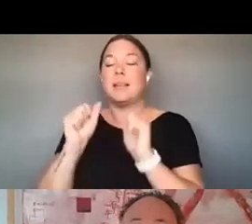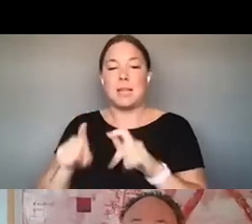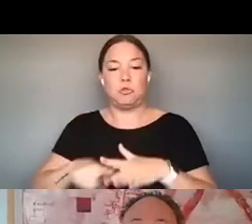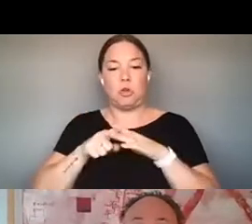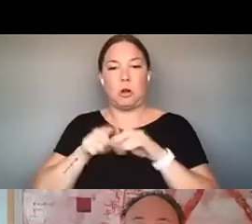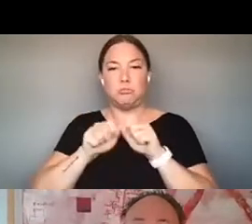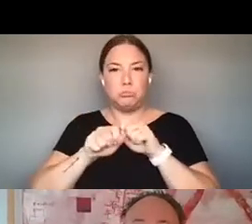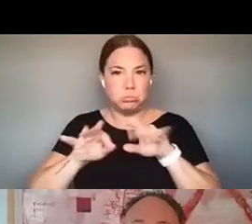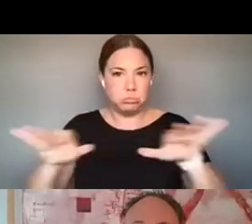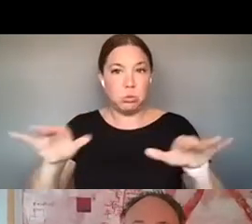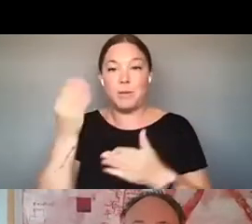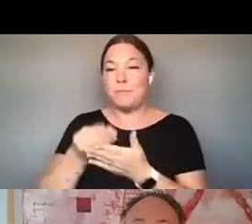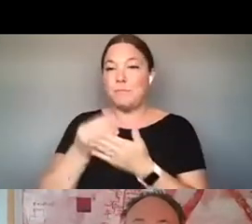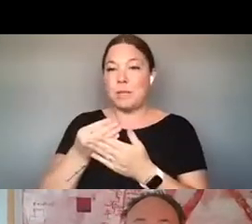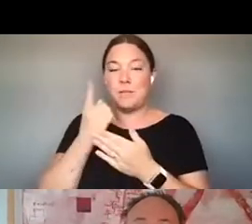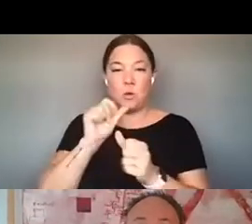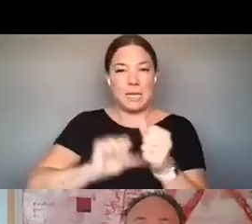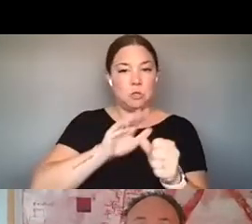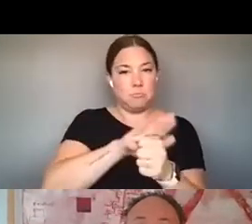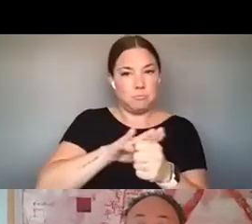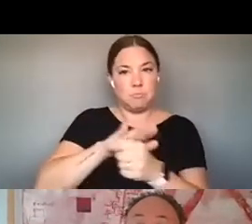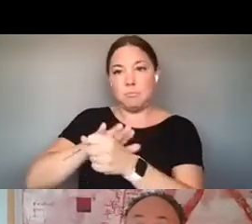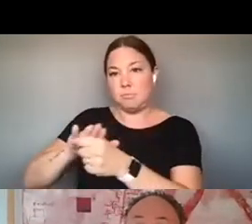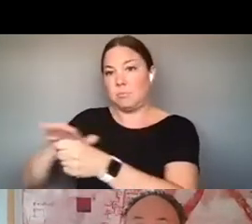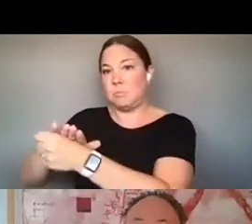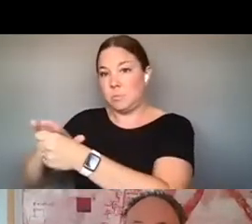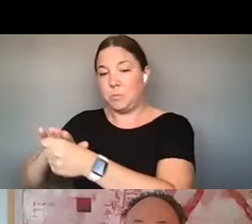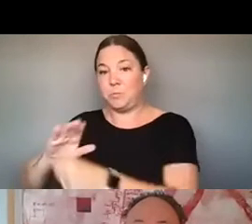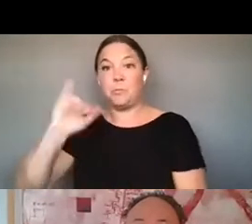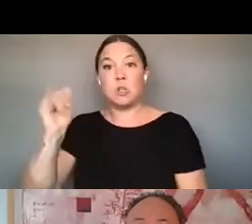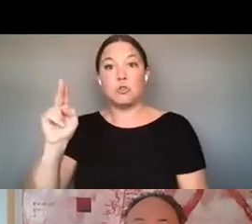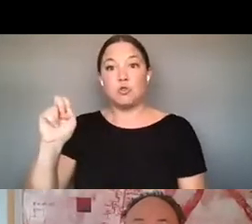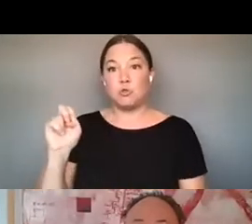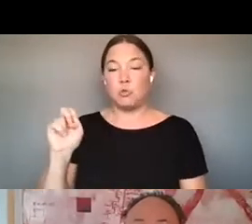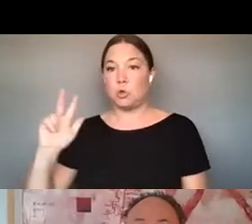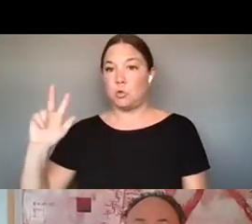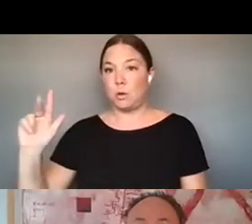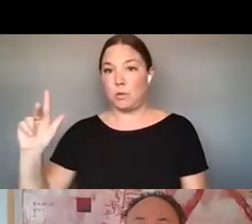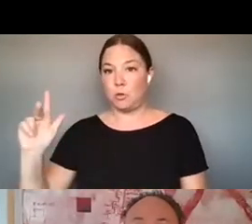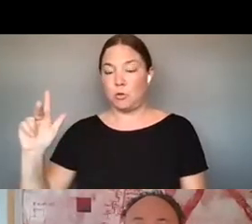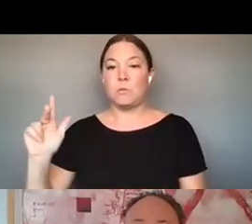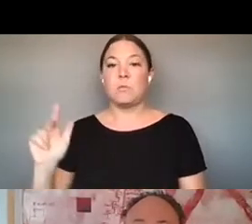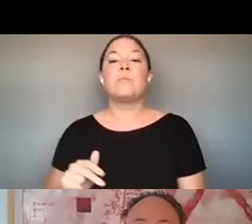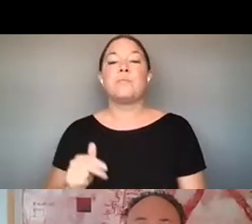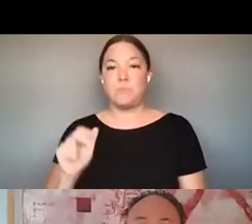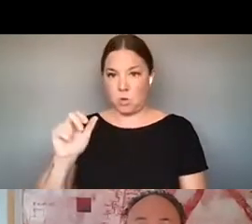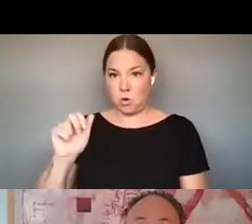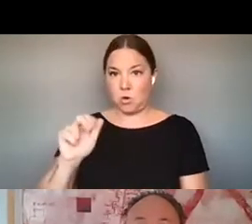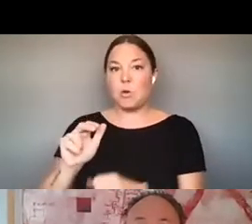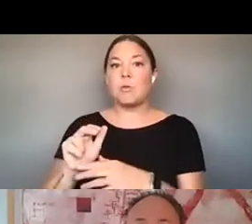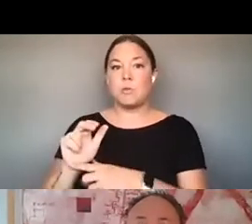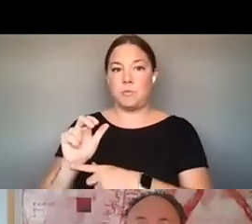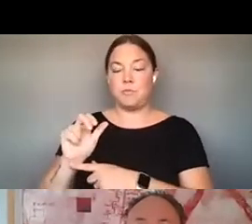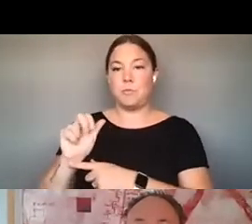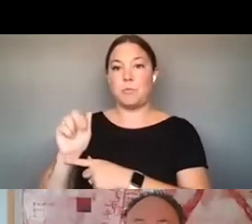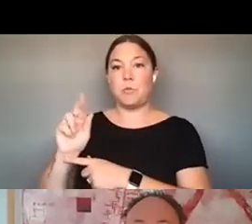organizations in their jurisdiction. And on June 23, the Arts Endowment announced two new grant programs